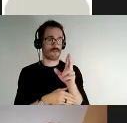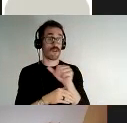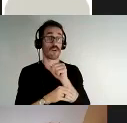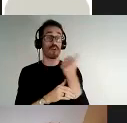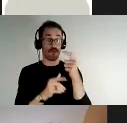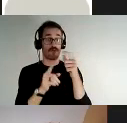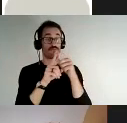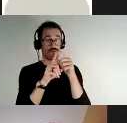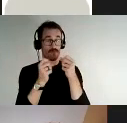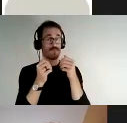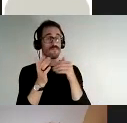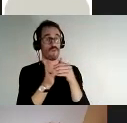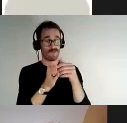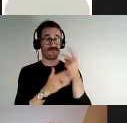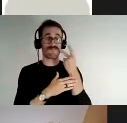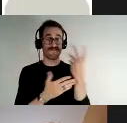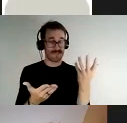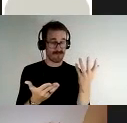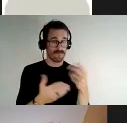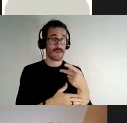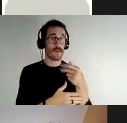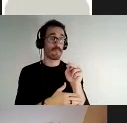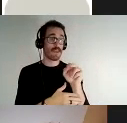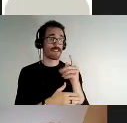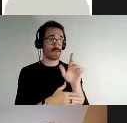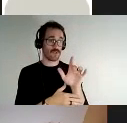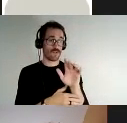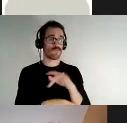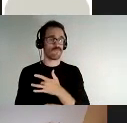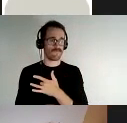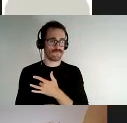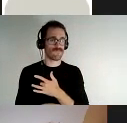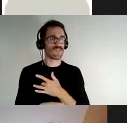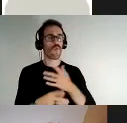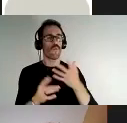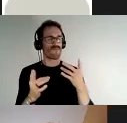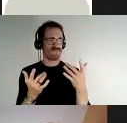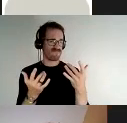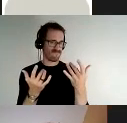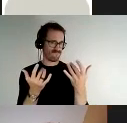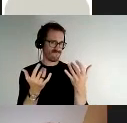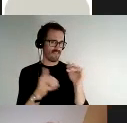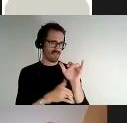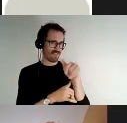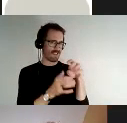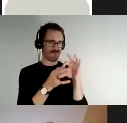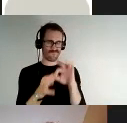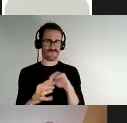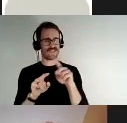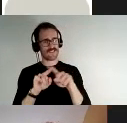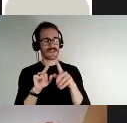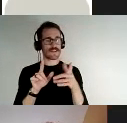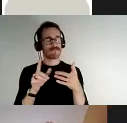you'll see with bisexual is pansexual, which just refers to the ability or the